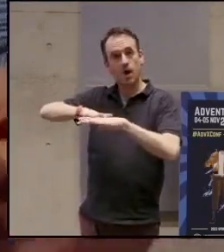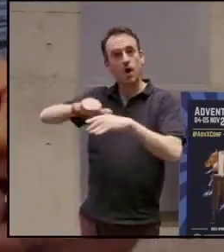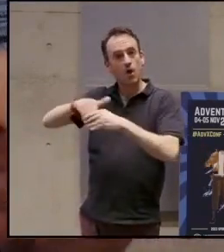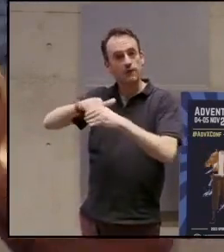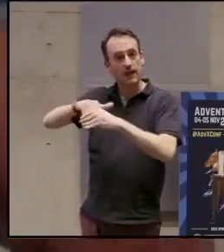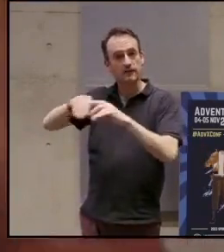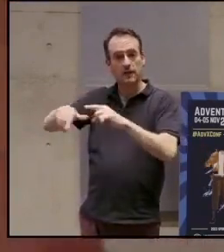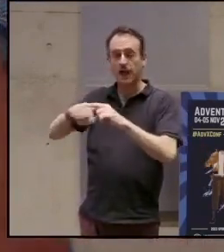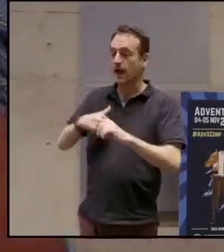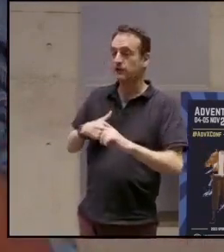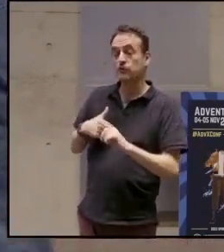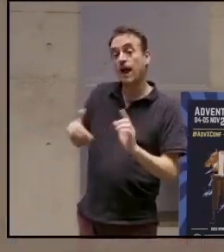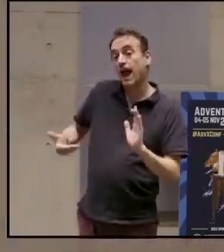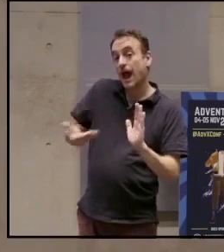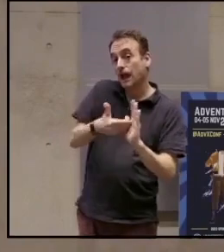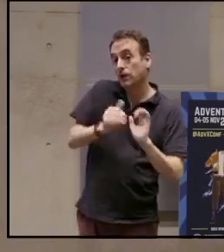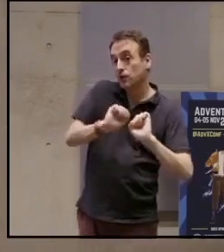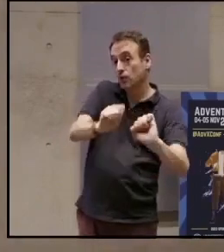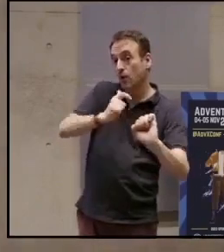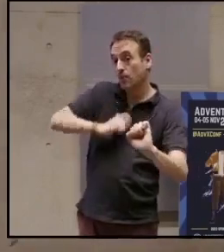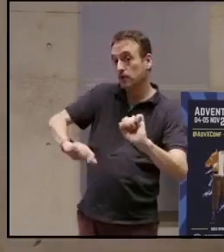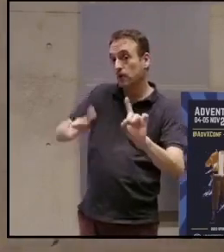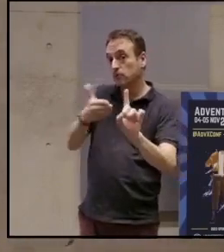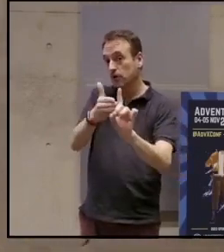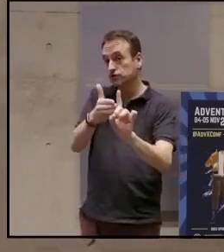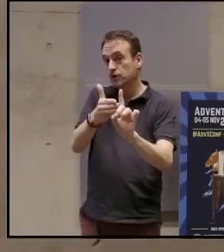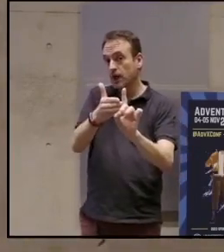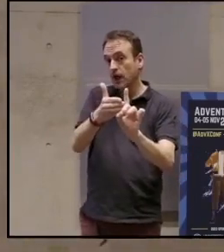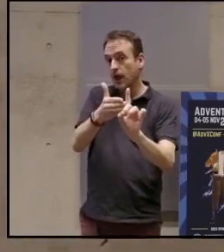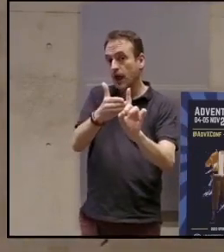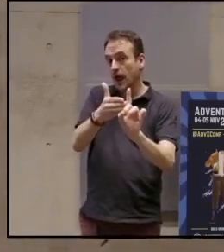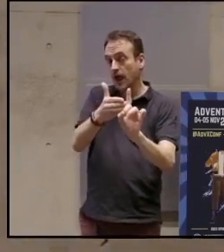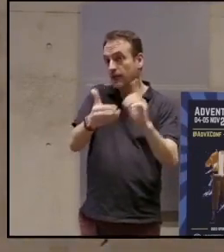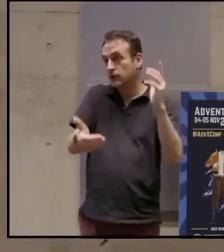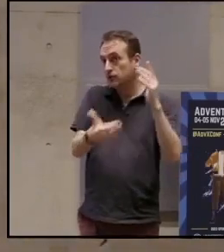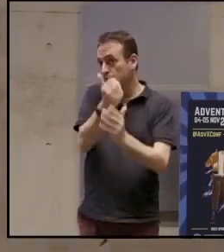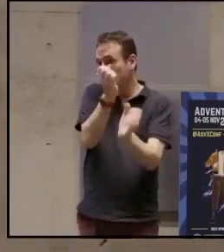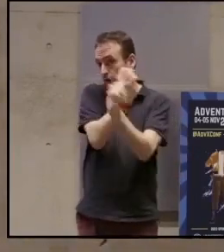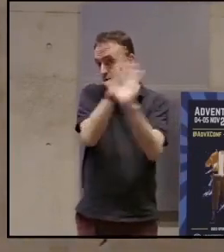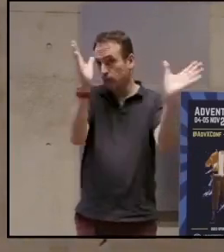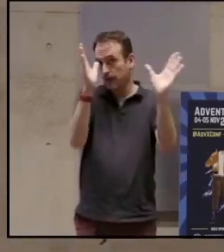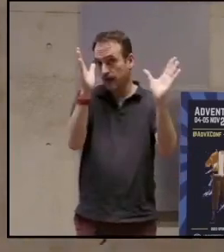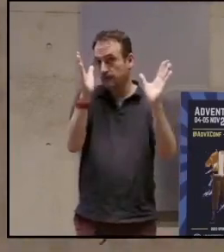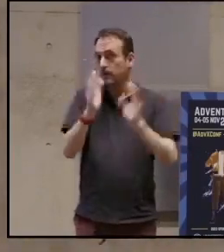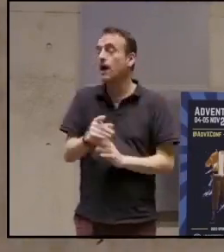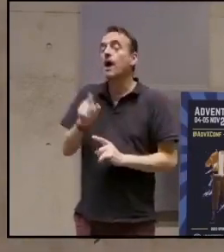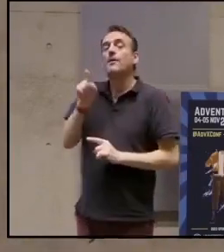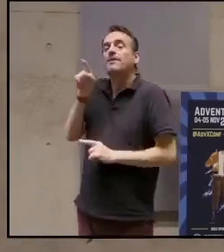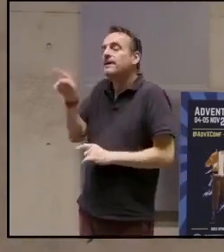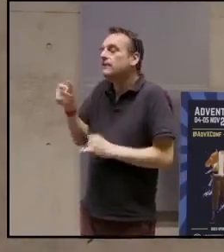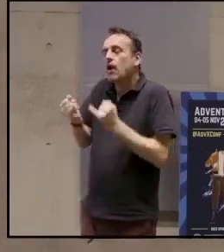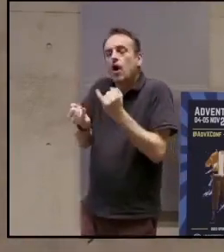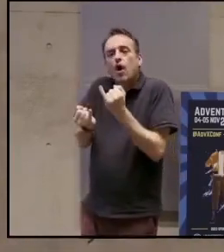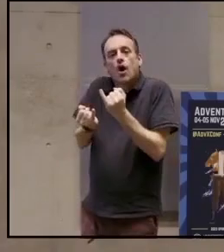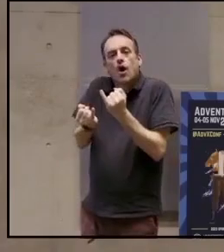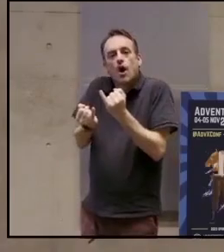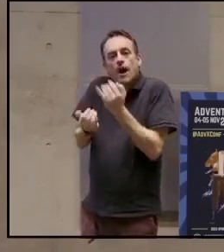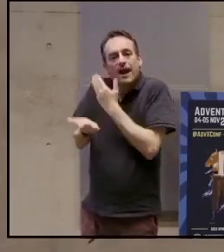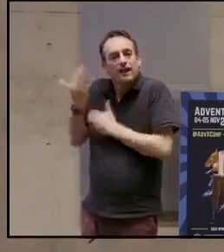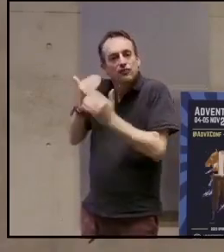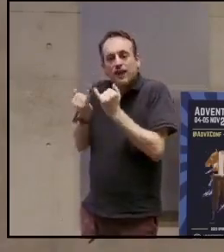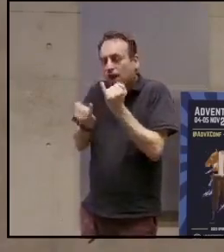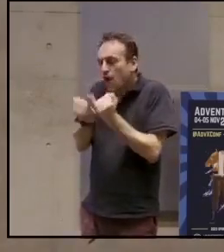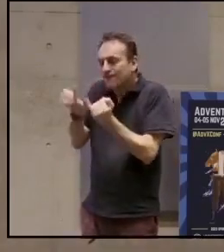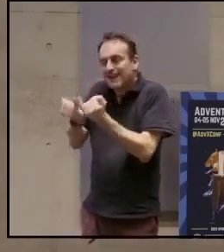approach, and you generate a concept. The point of collecting these conflict nuggets is to vary that context, right?